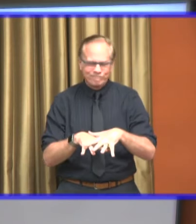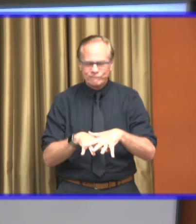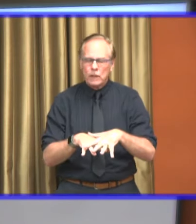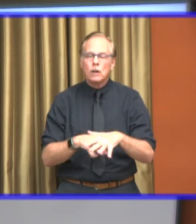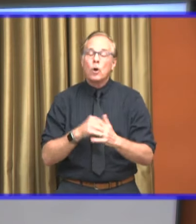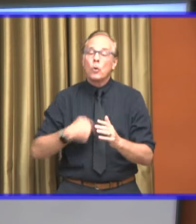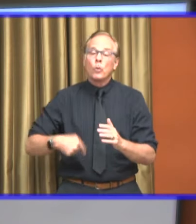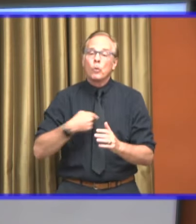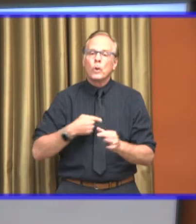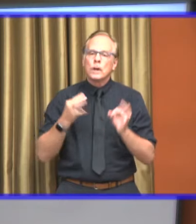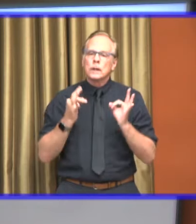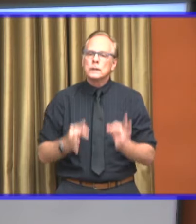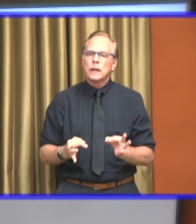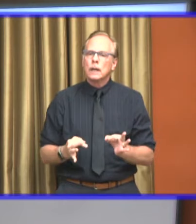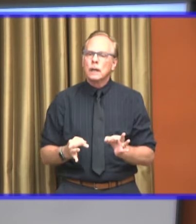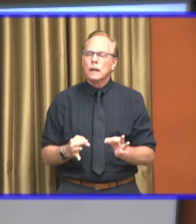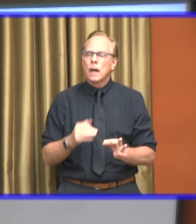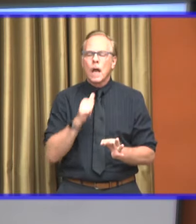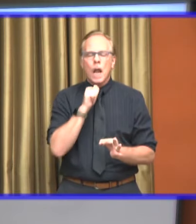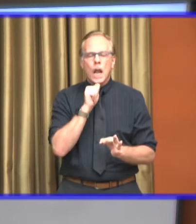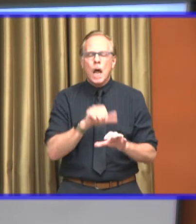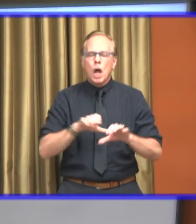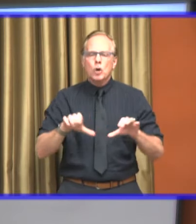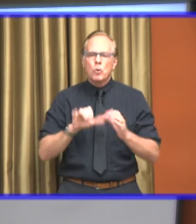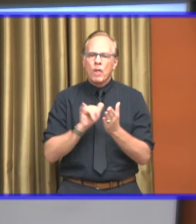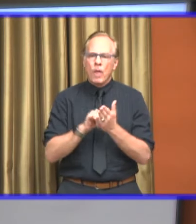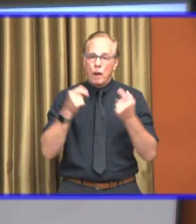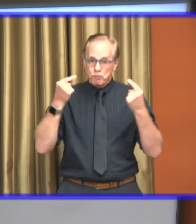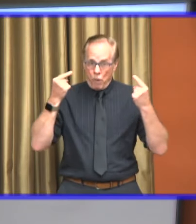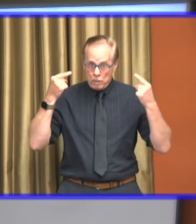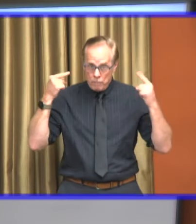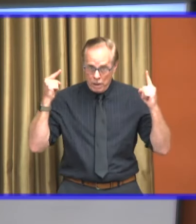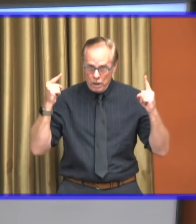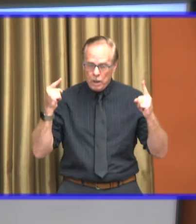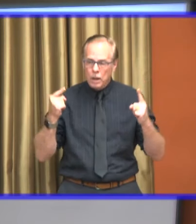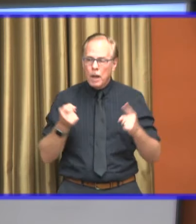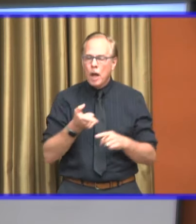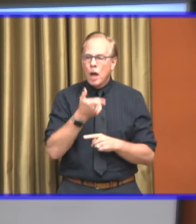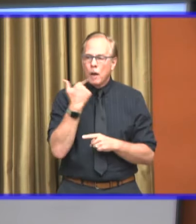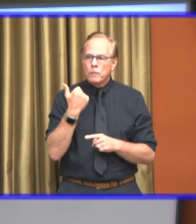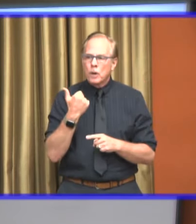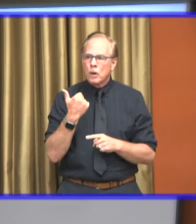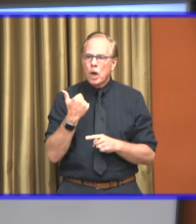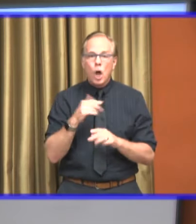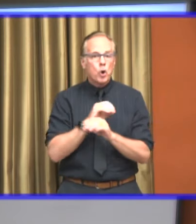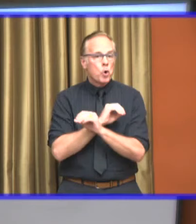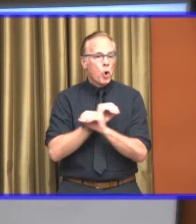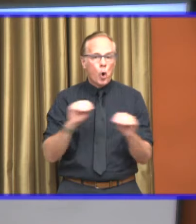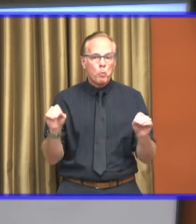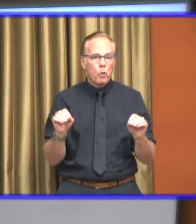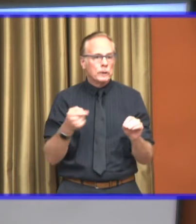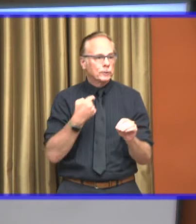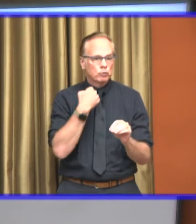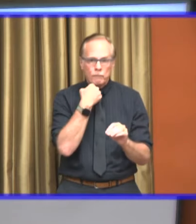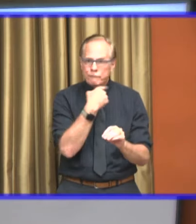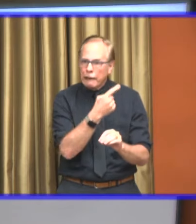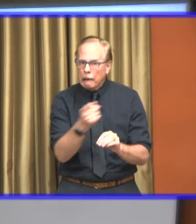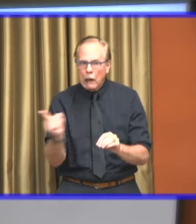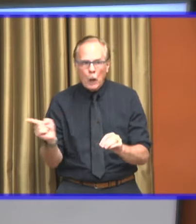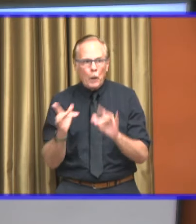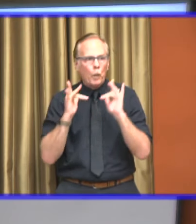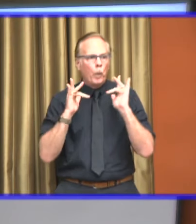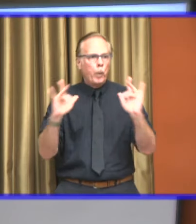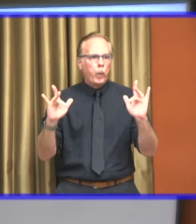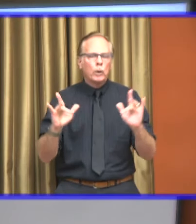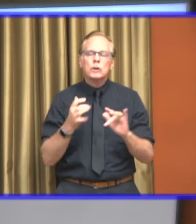elected not to present proclamations since there's really no one to present it to. So